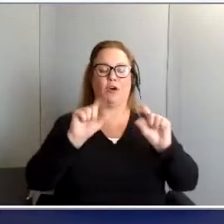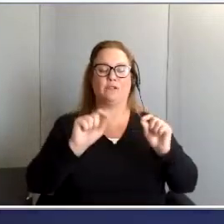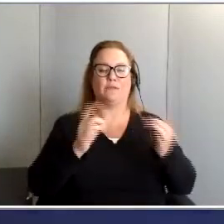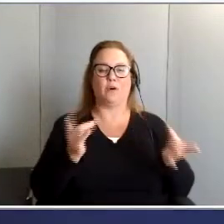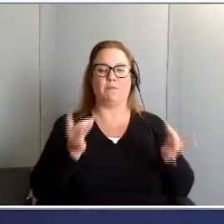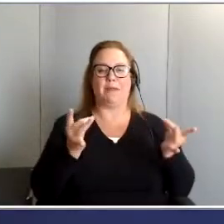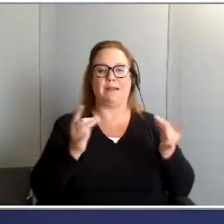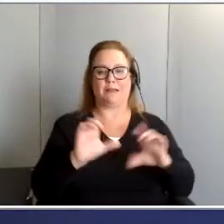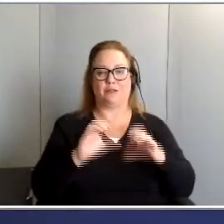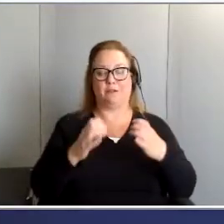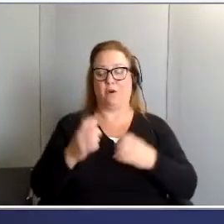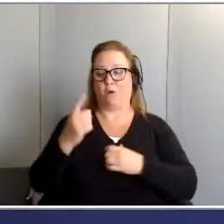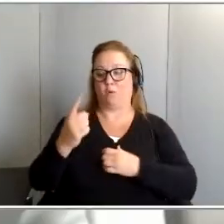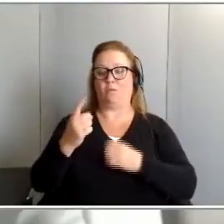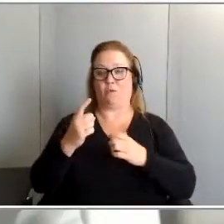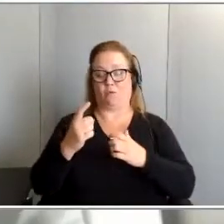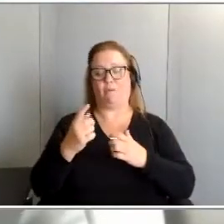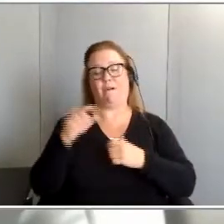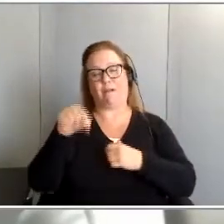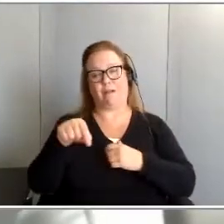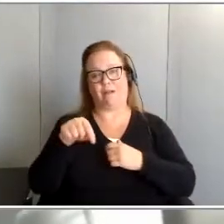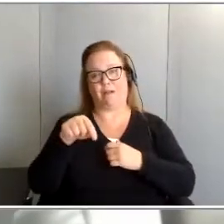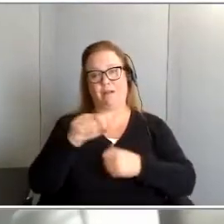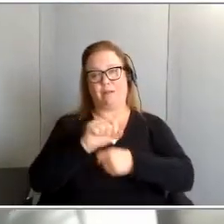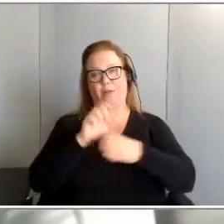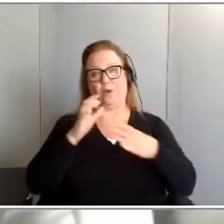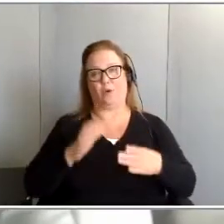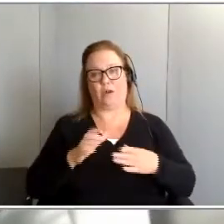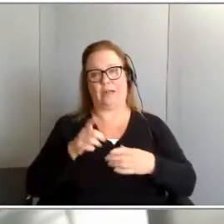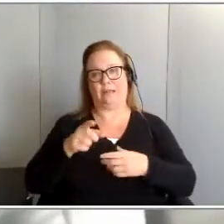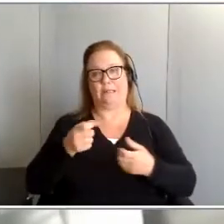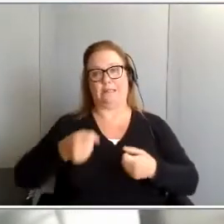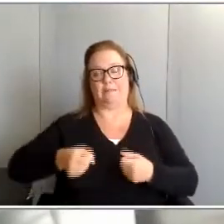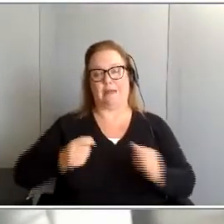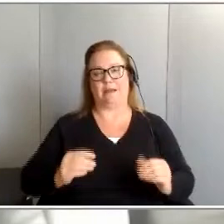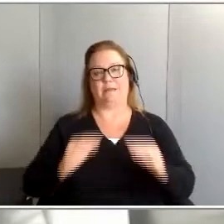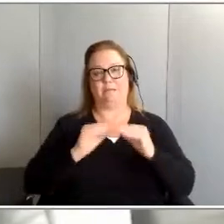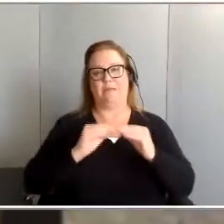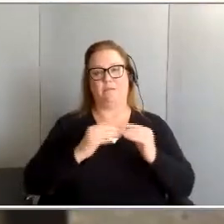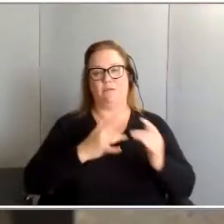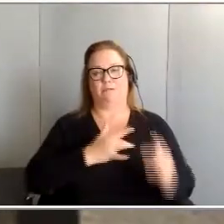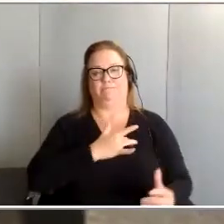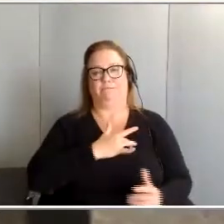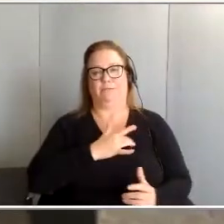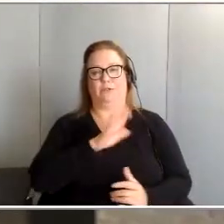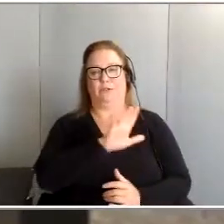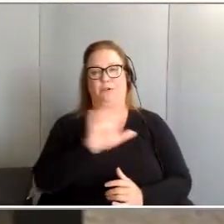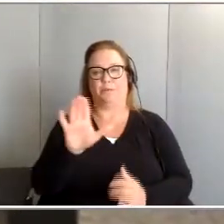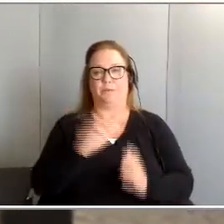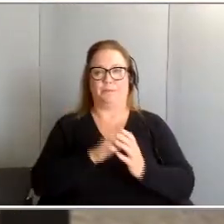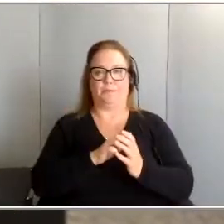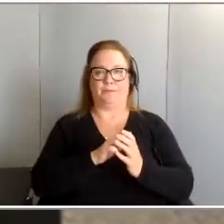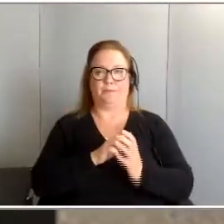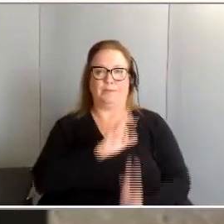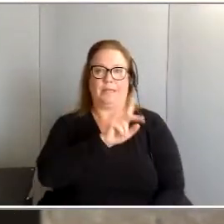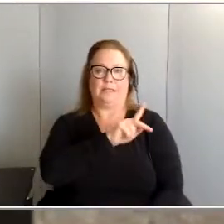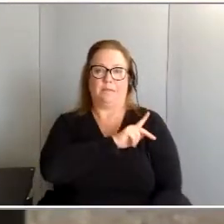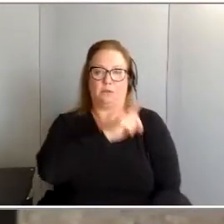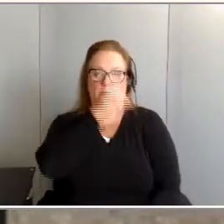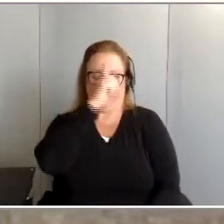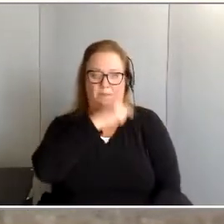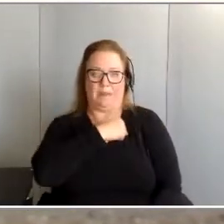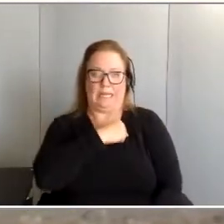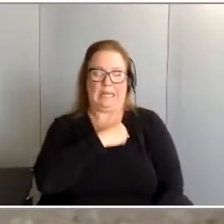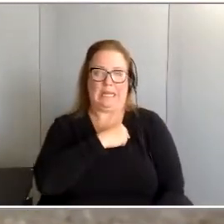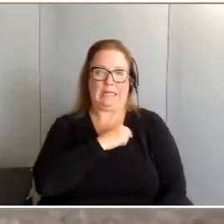J.E. Dunn, though, these bags mean way more to her. It's a personal journey for me to be able to